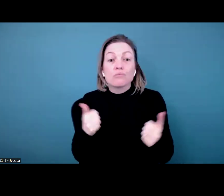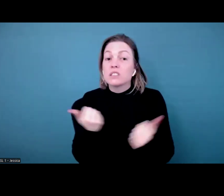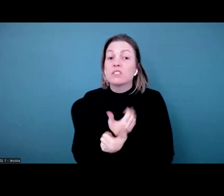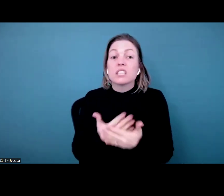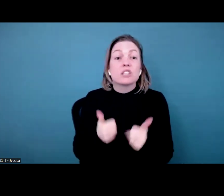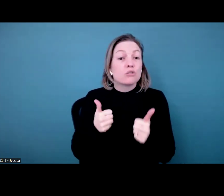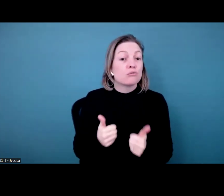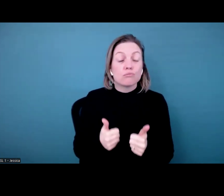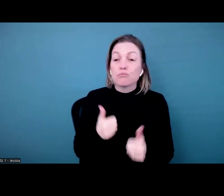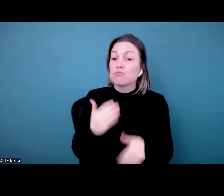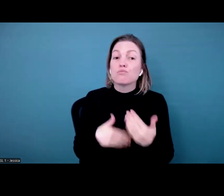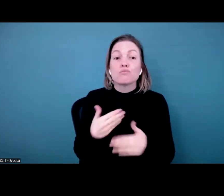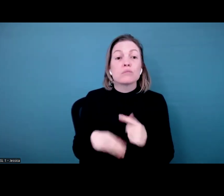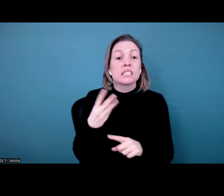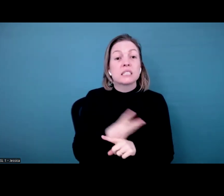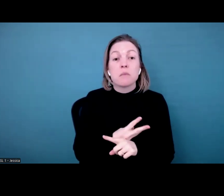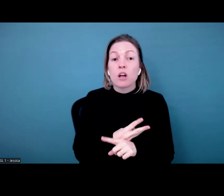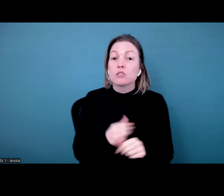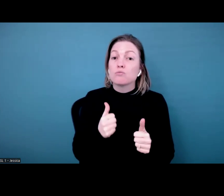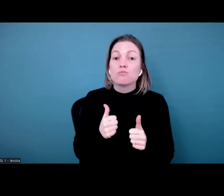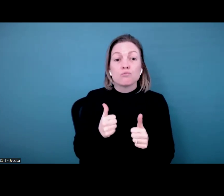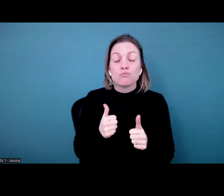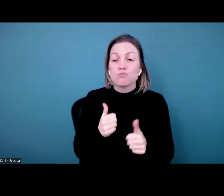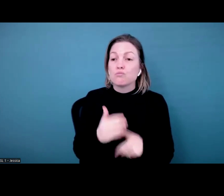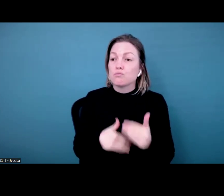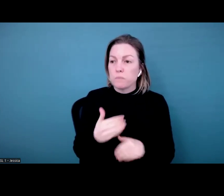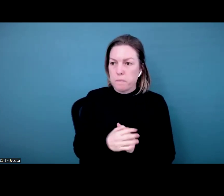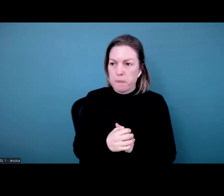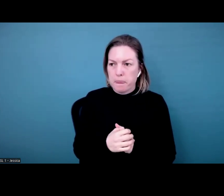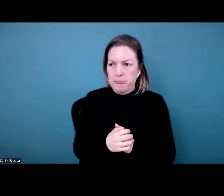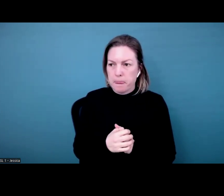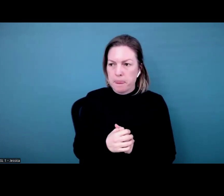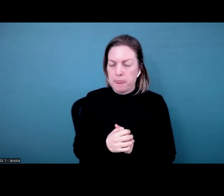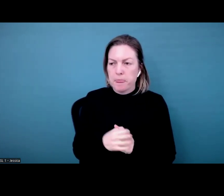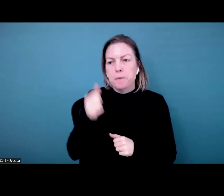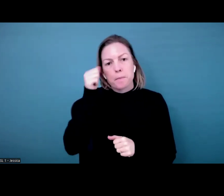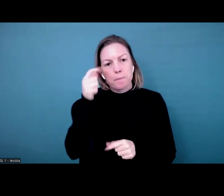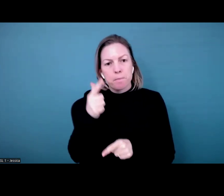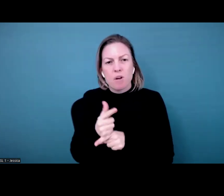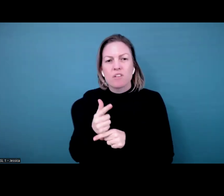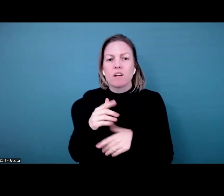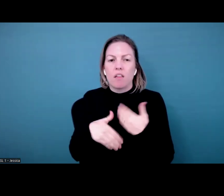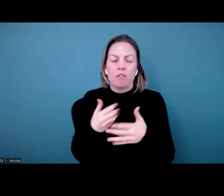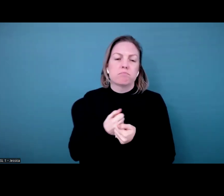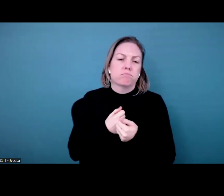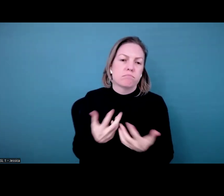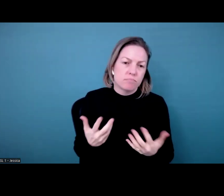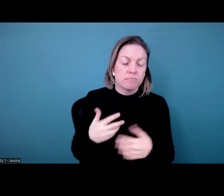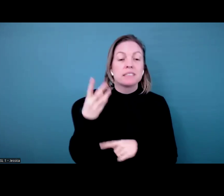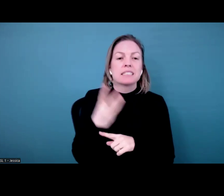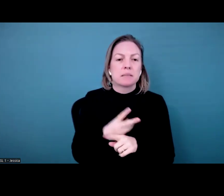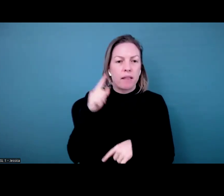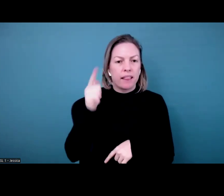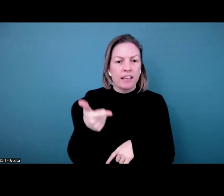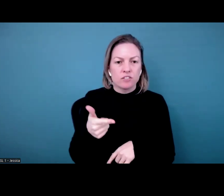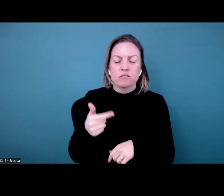great. Everything was happy for about 6 months, and it was working great. except my brother was starting to burn out. So 6 months went by, and he